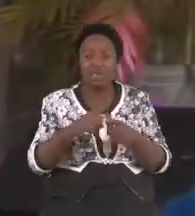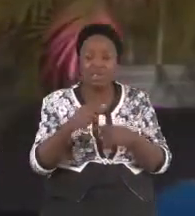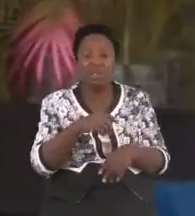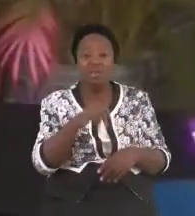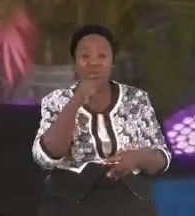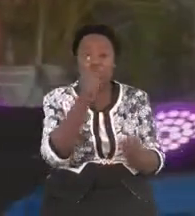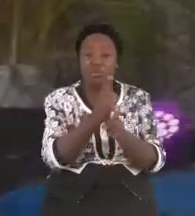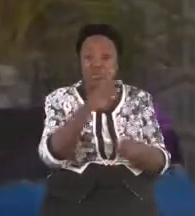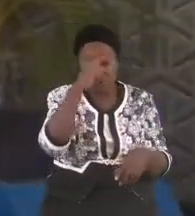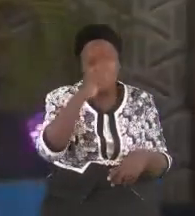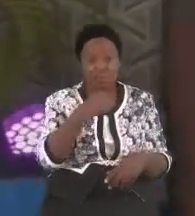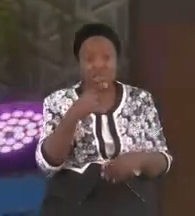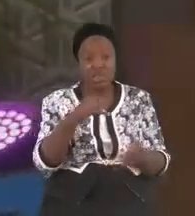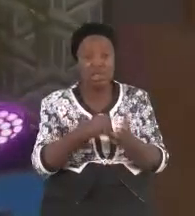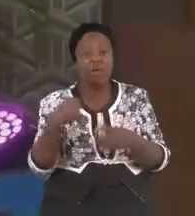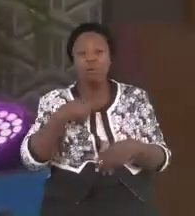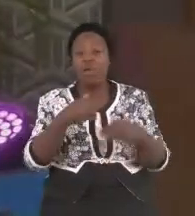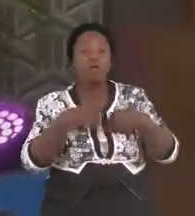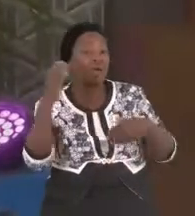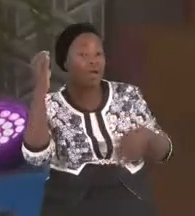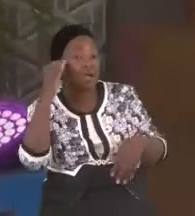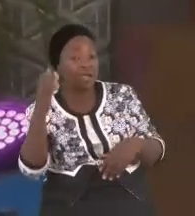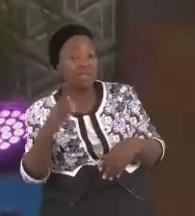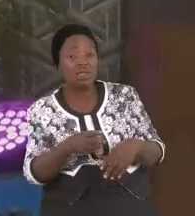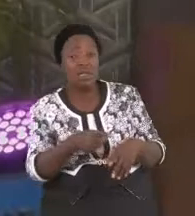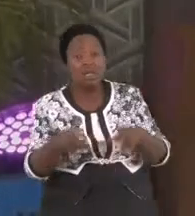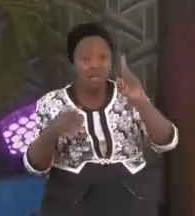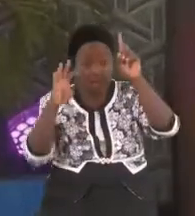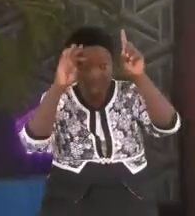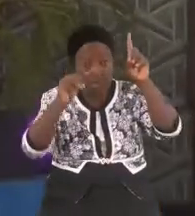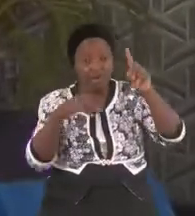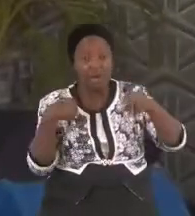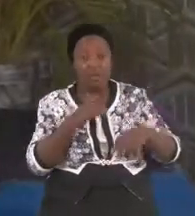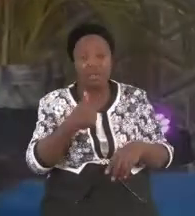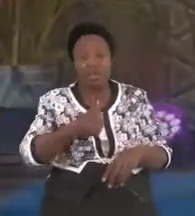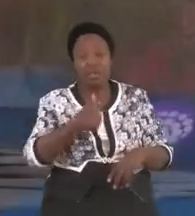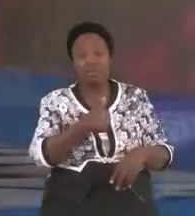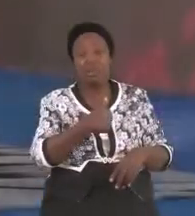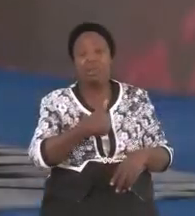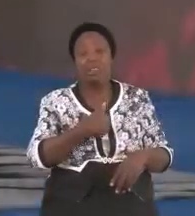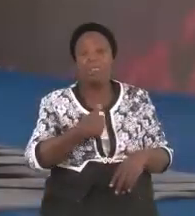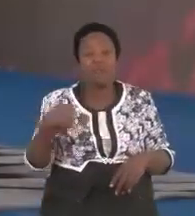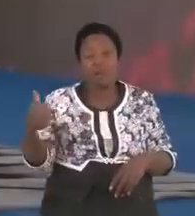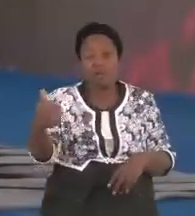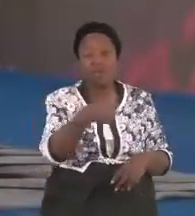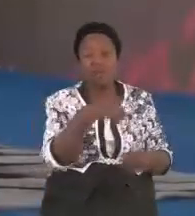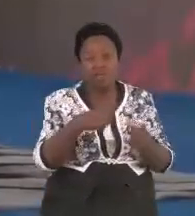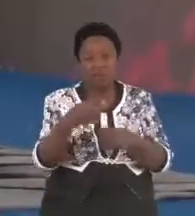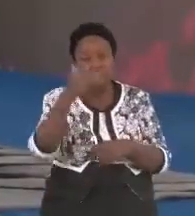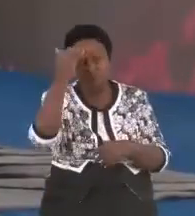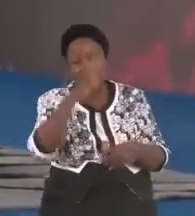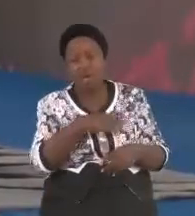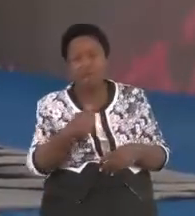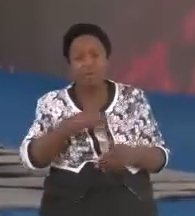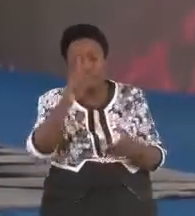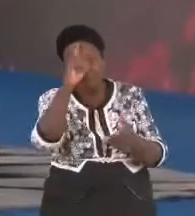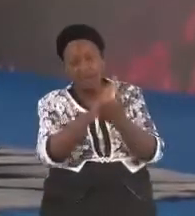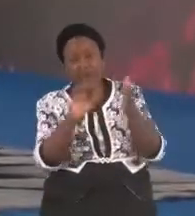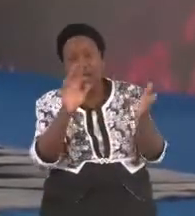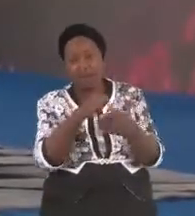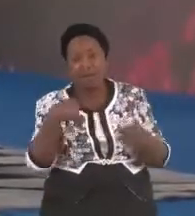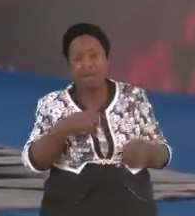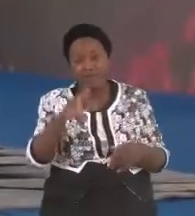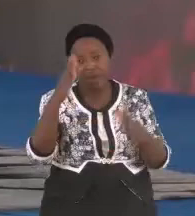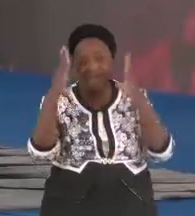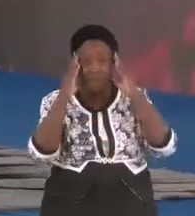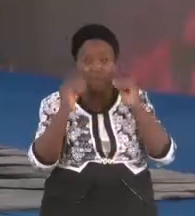him ourselves, and we know, and we believe, and we experience that this is the Savior of